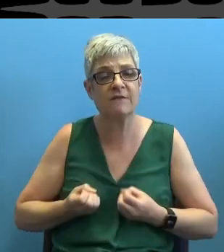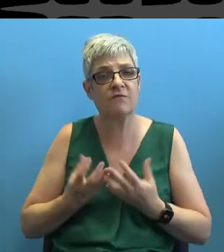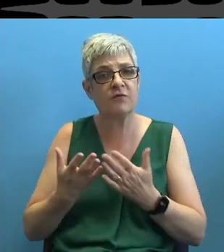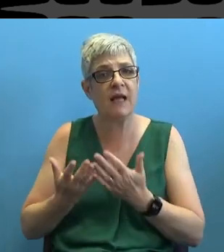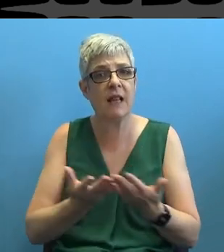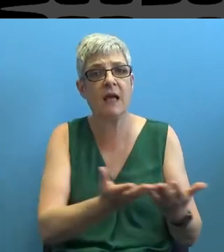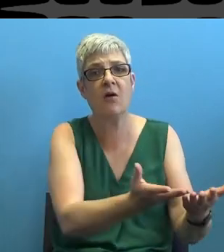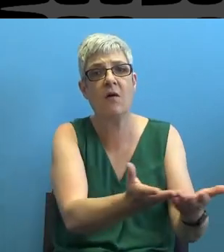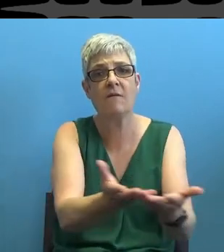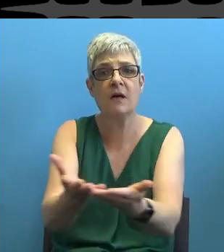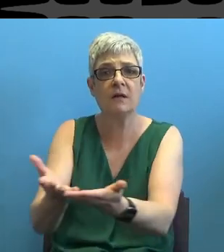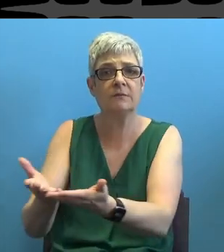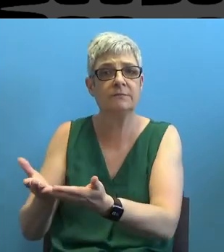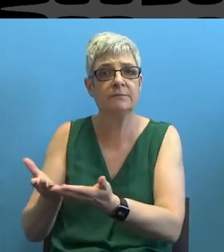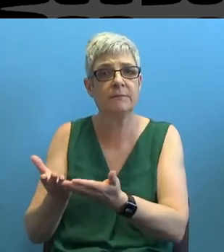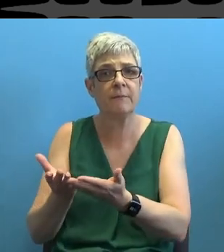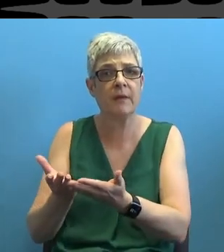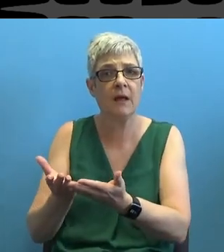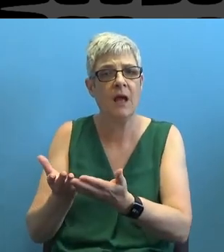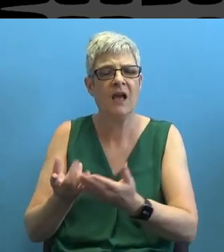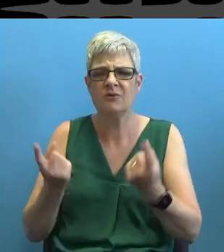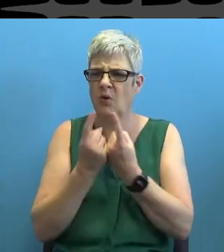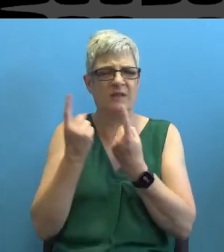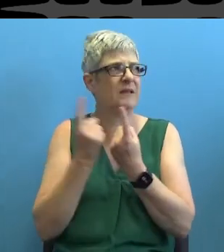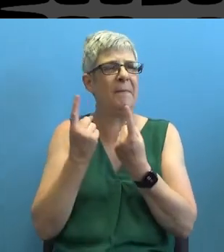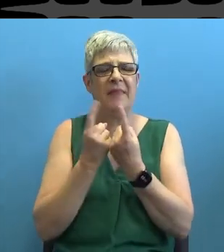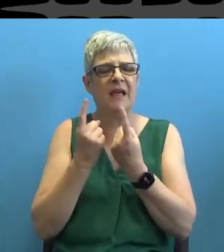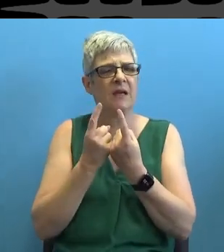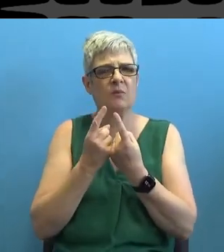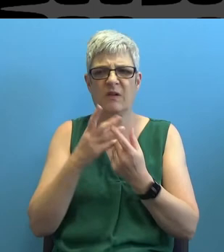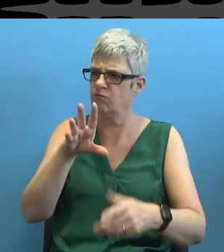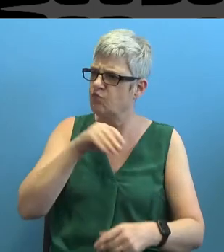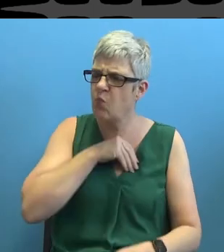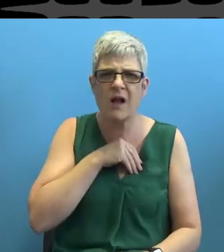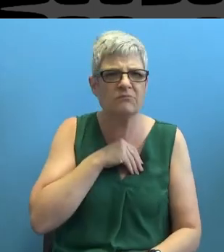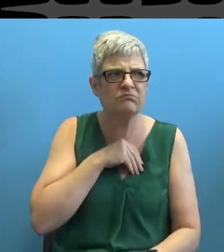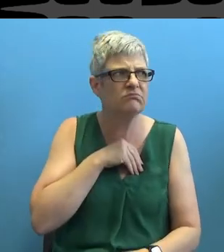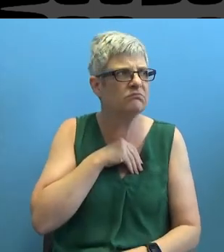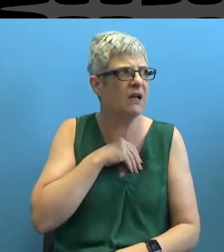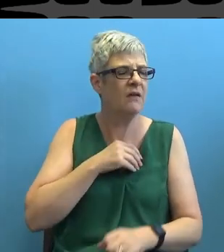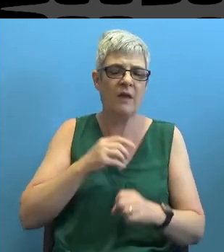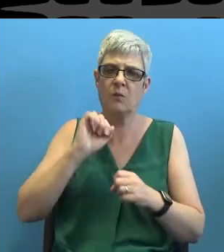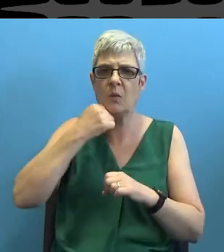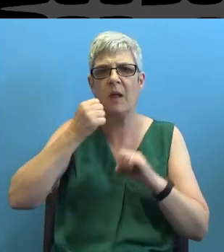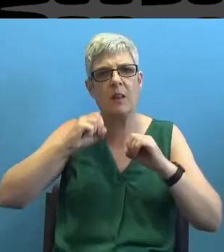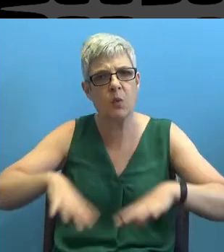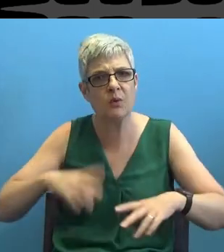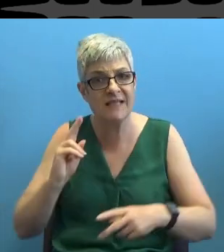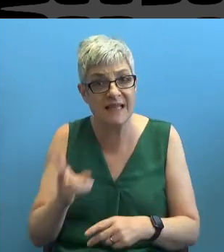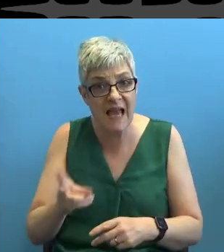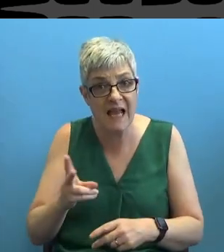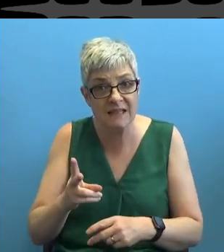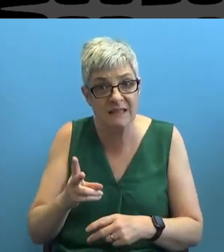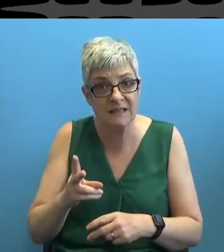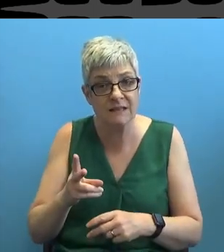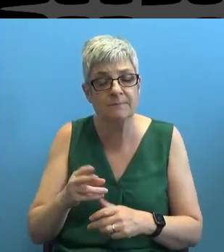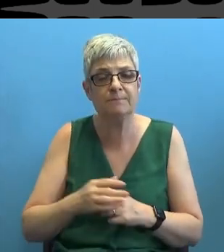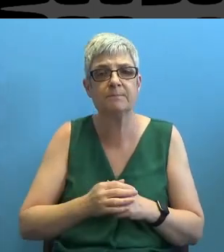out. Your love is not something that we've won that we might lose again in the return